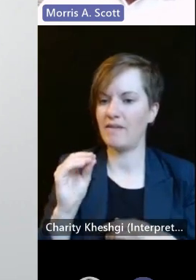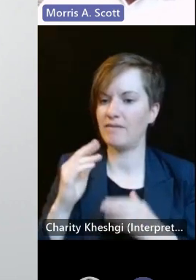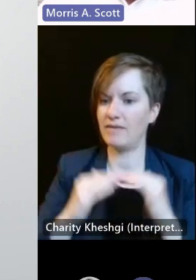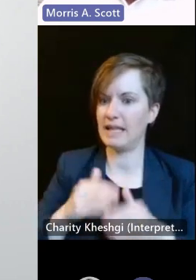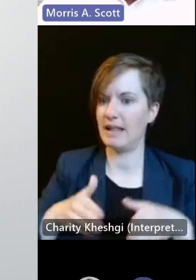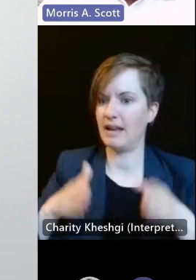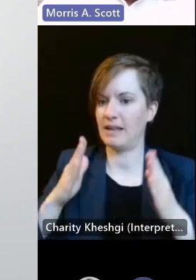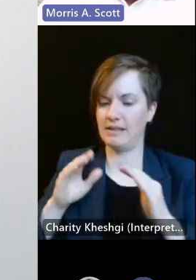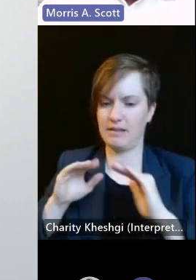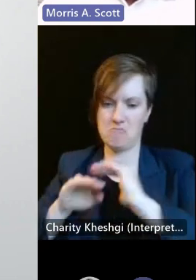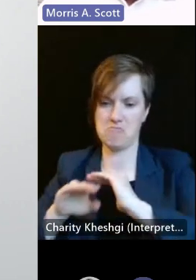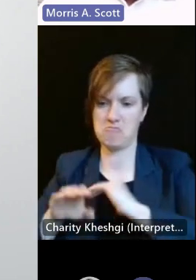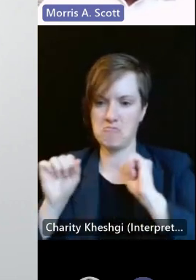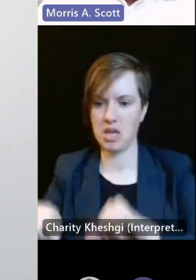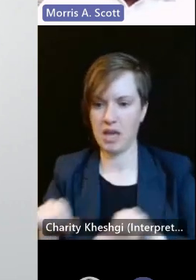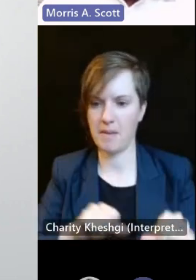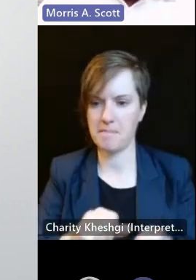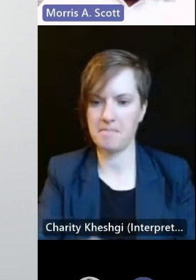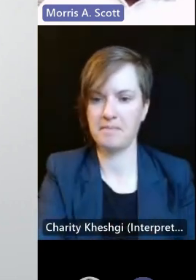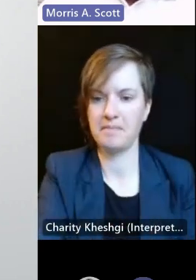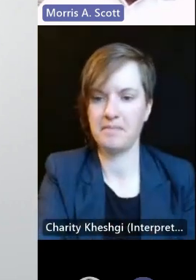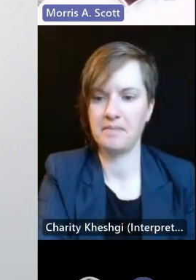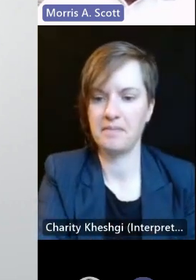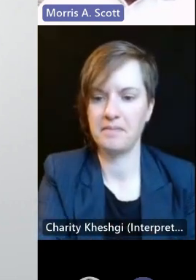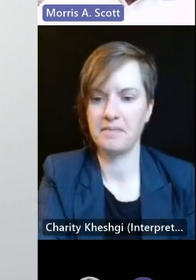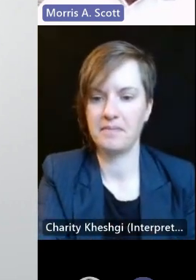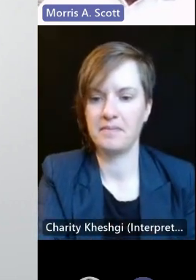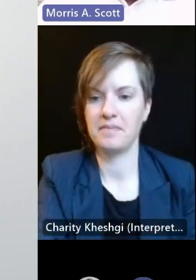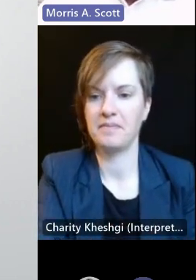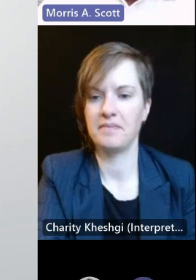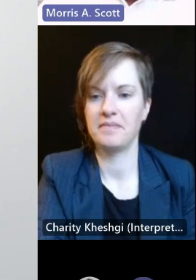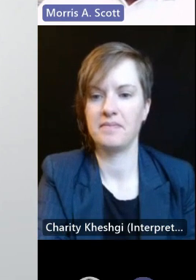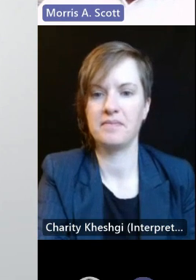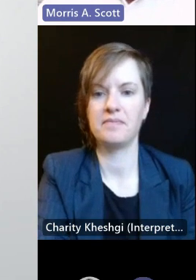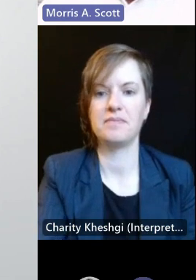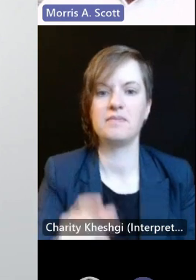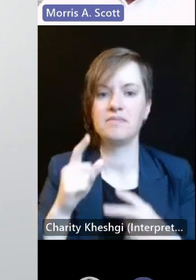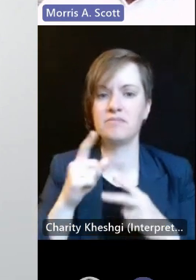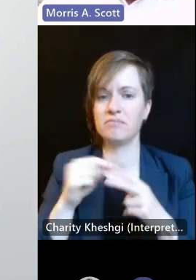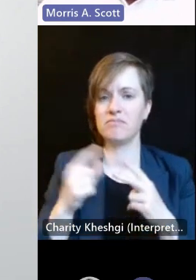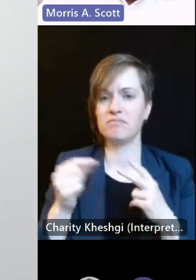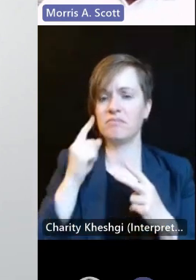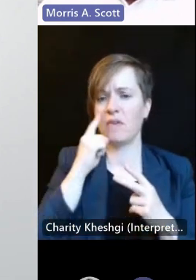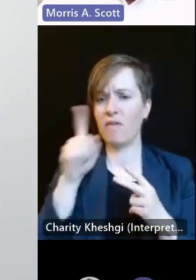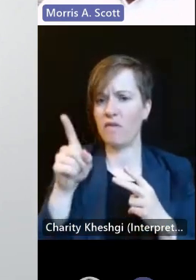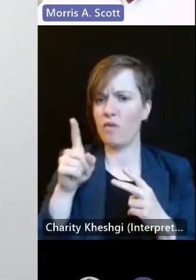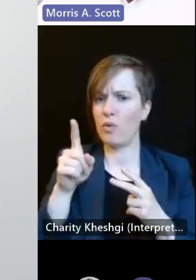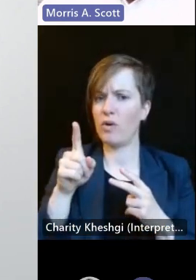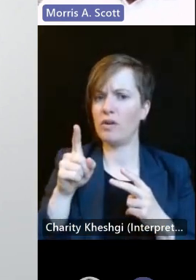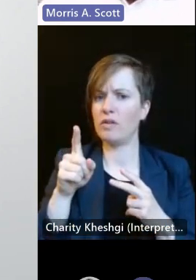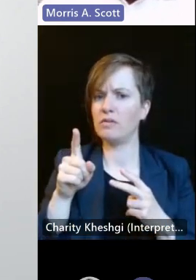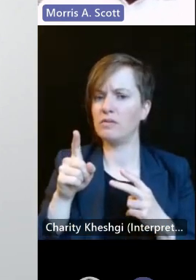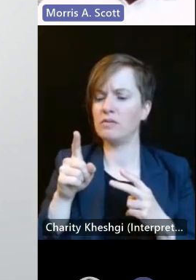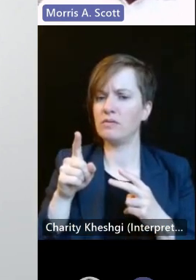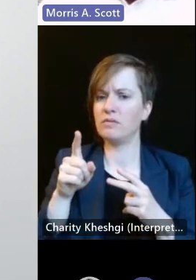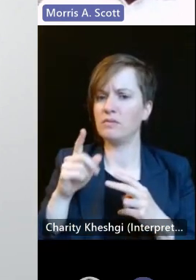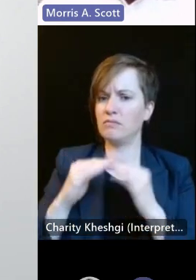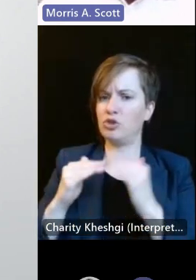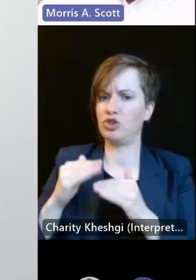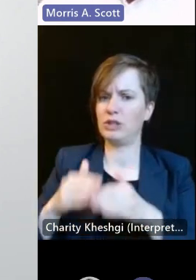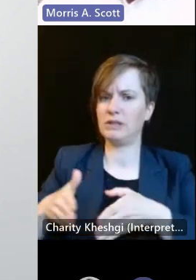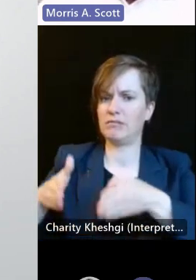choice of a facility for a shelter. And it's important to understand that